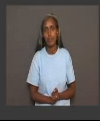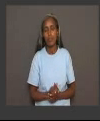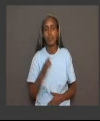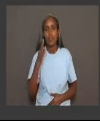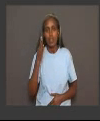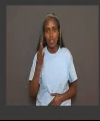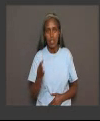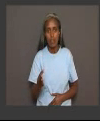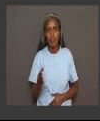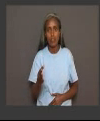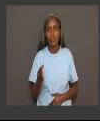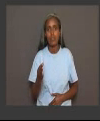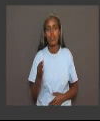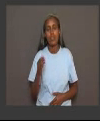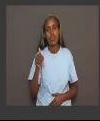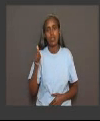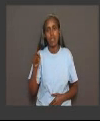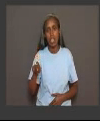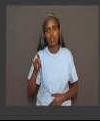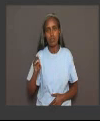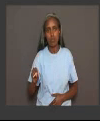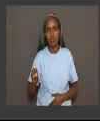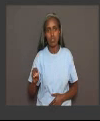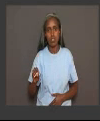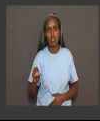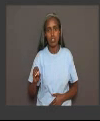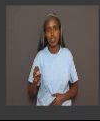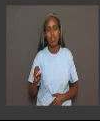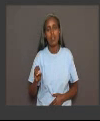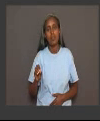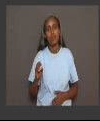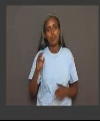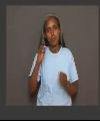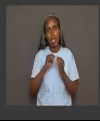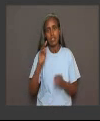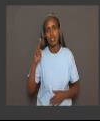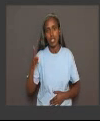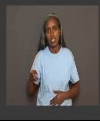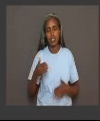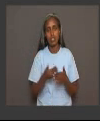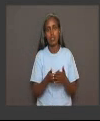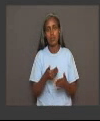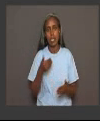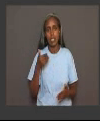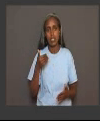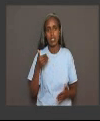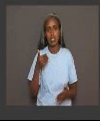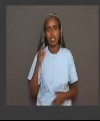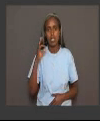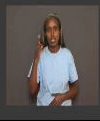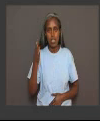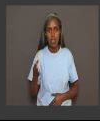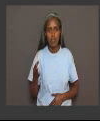F at x naught plus h minus